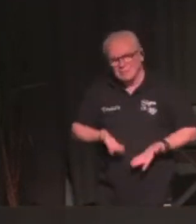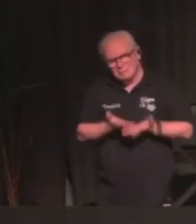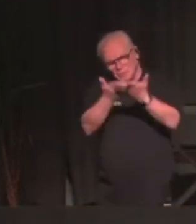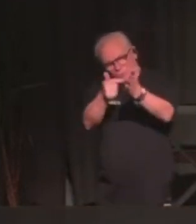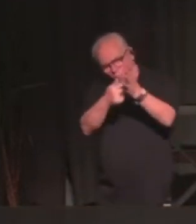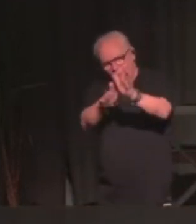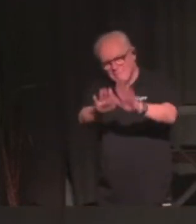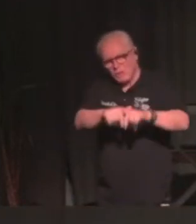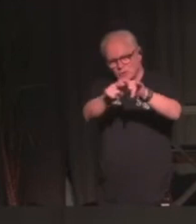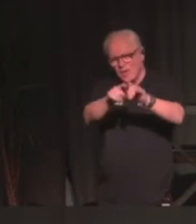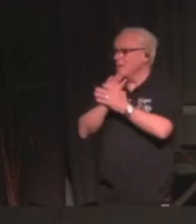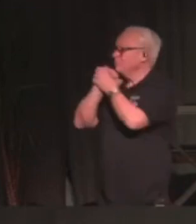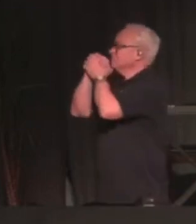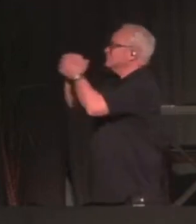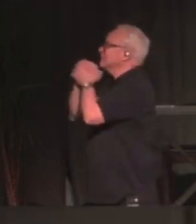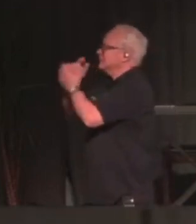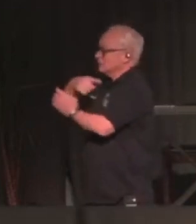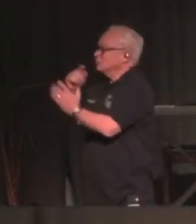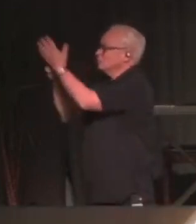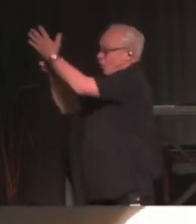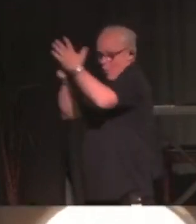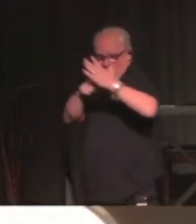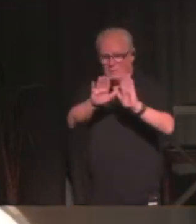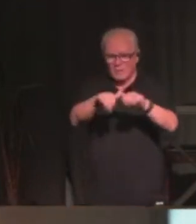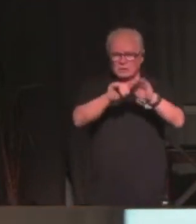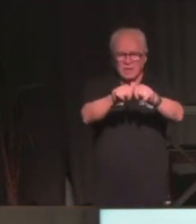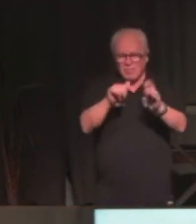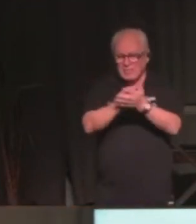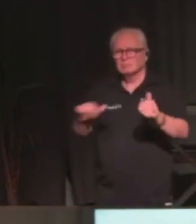them and plead for mercy. That is so hard.